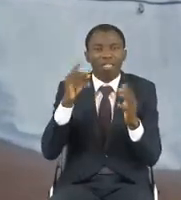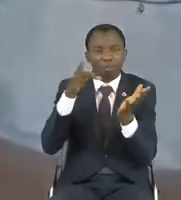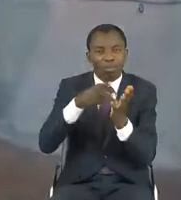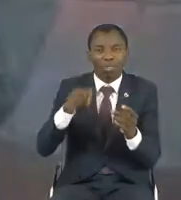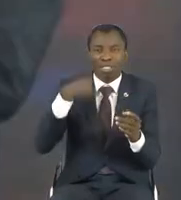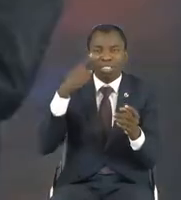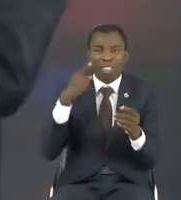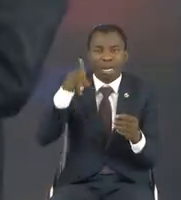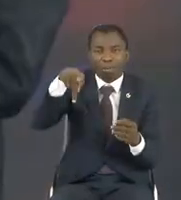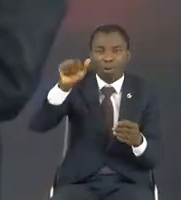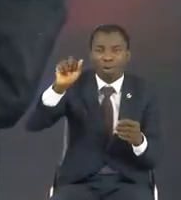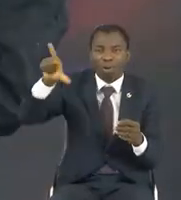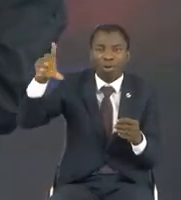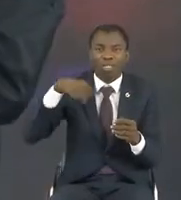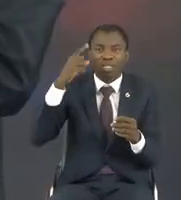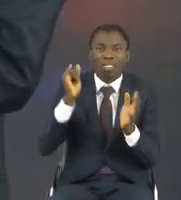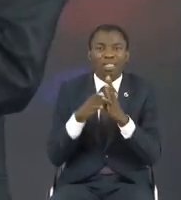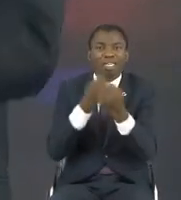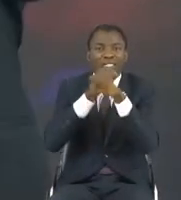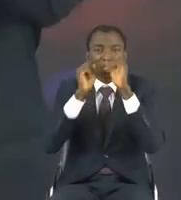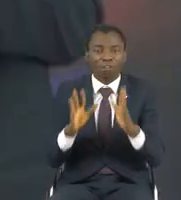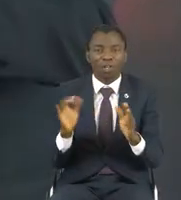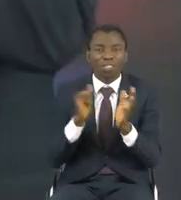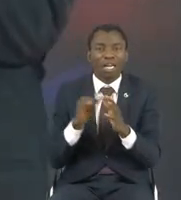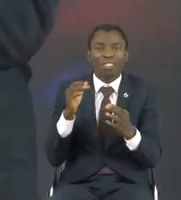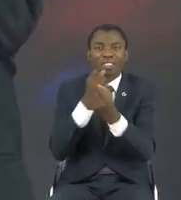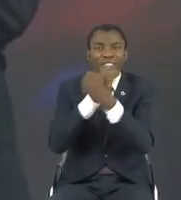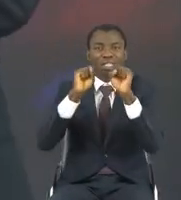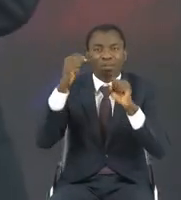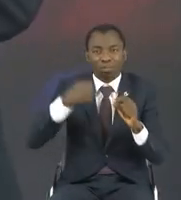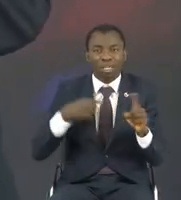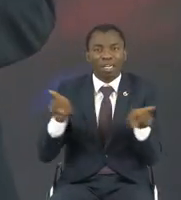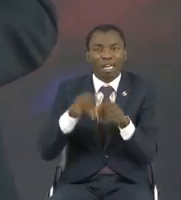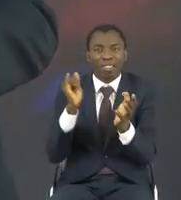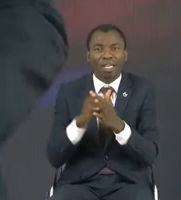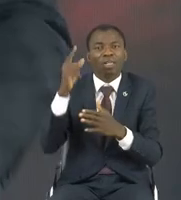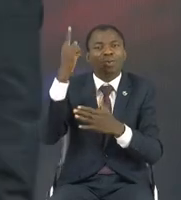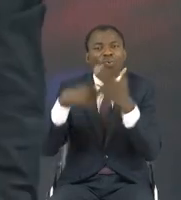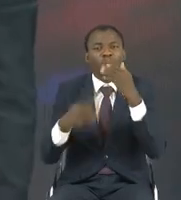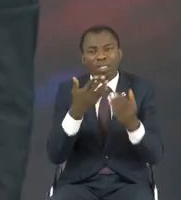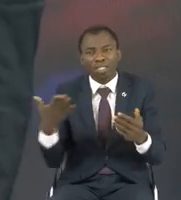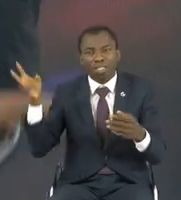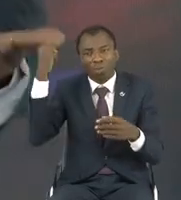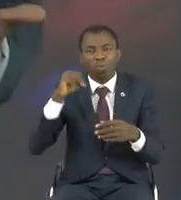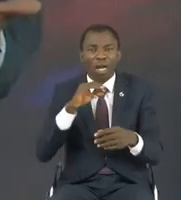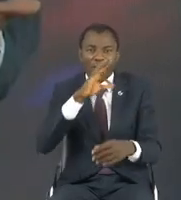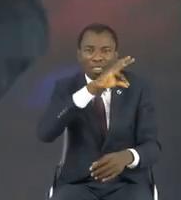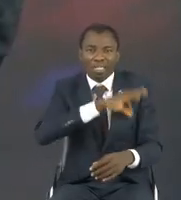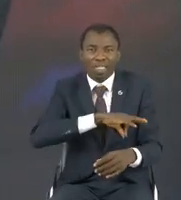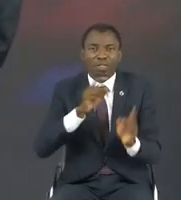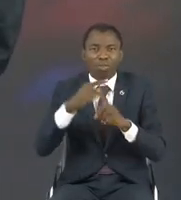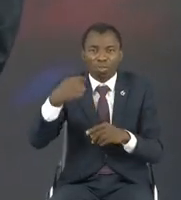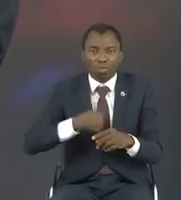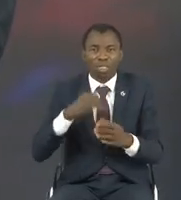Redeemer, that redeemed me like that, what things were gain to me? Those